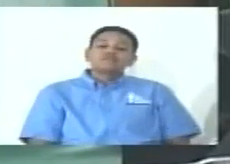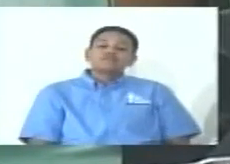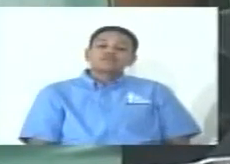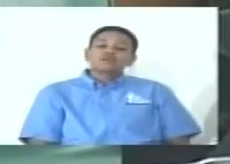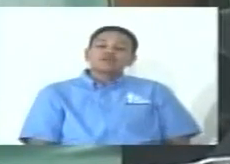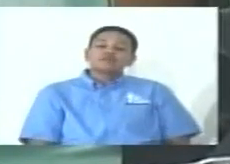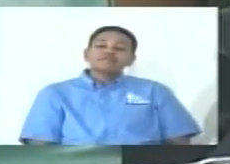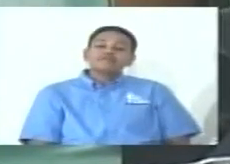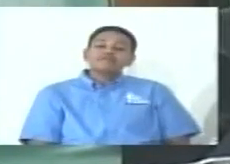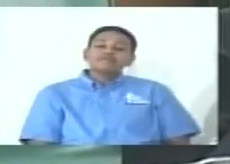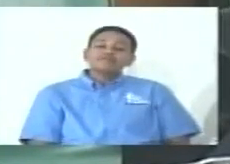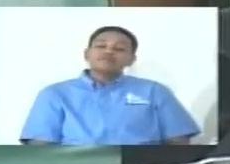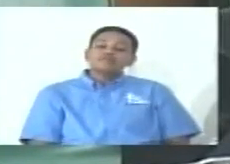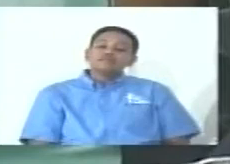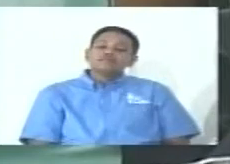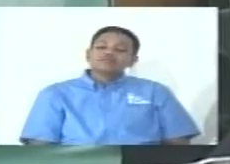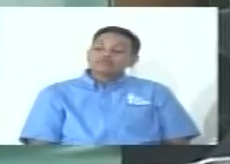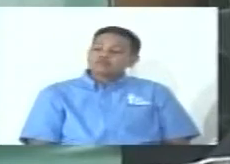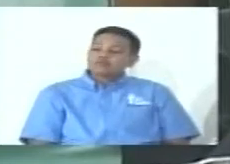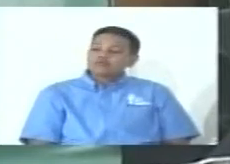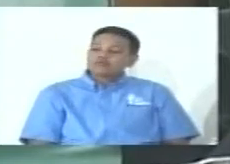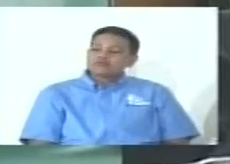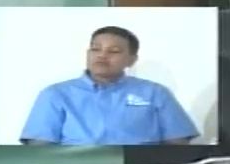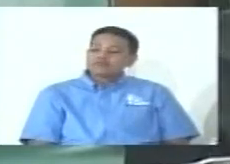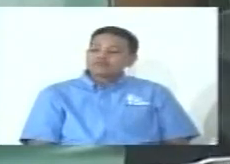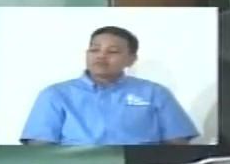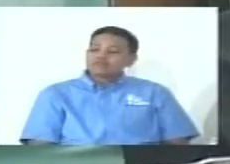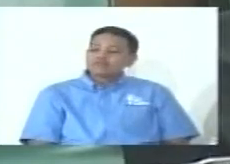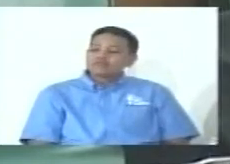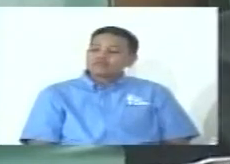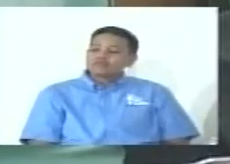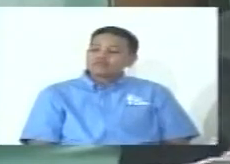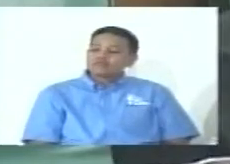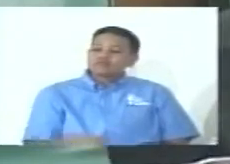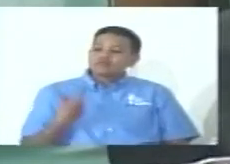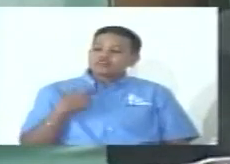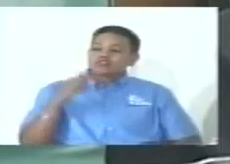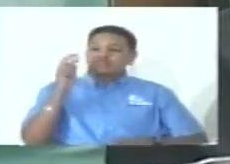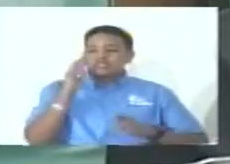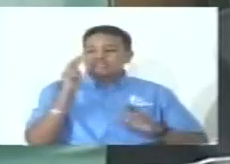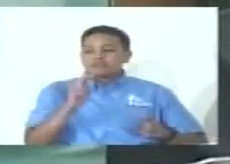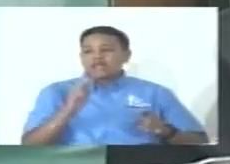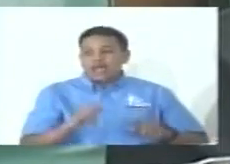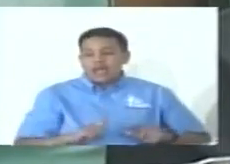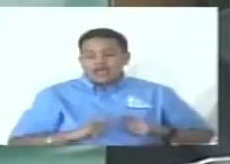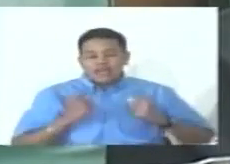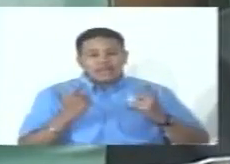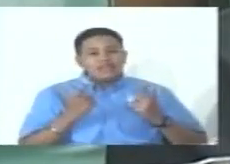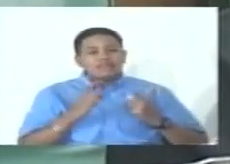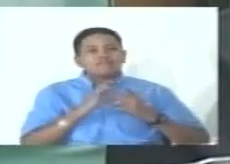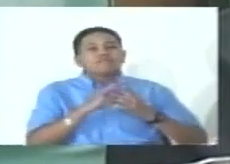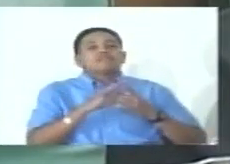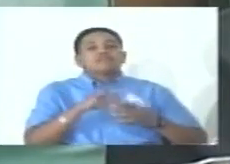we respect and live a life with each other that